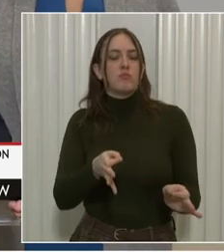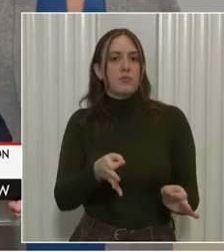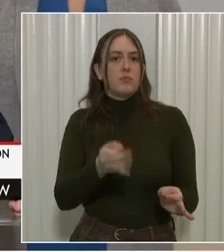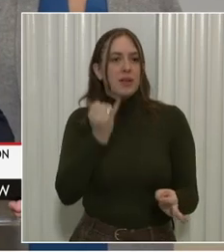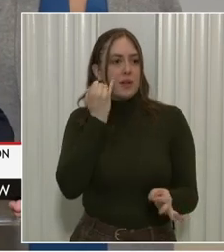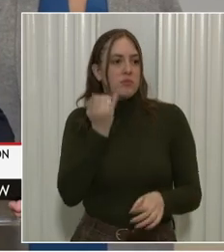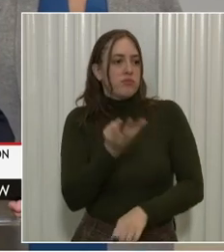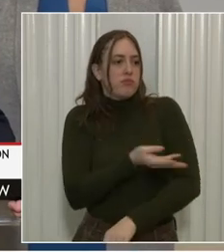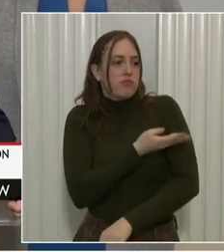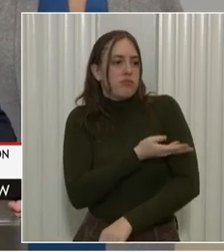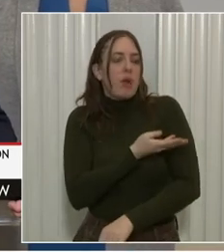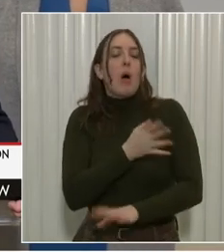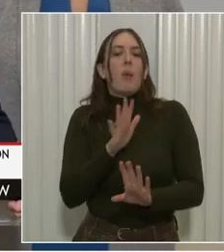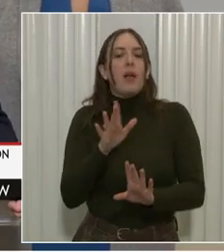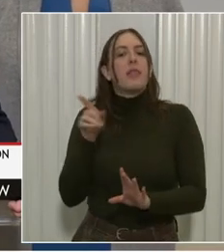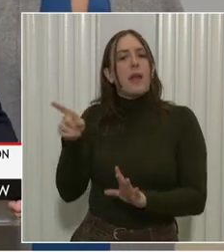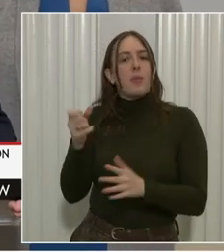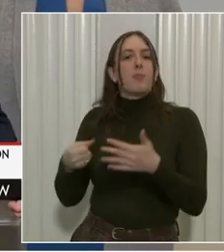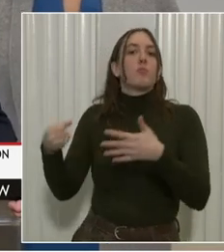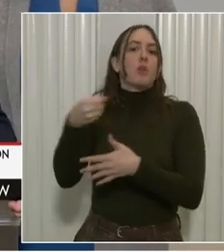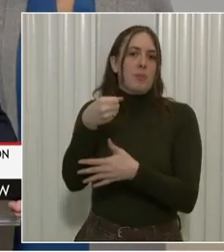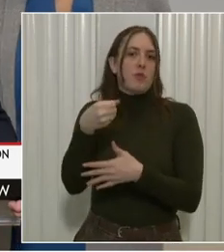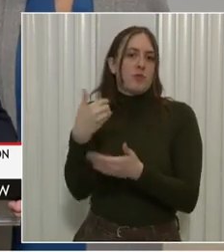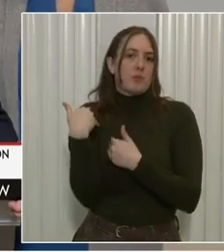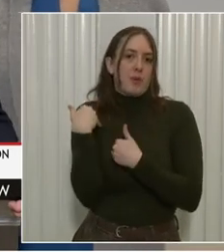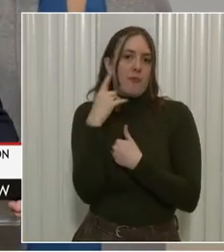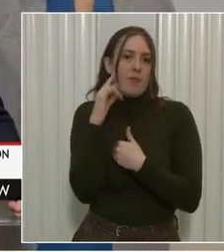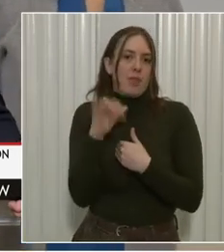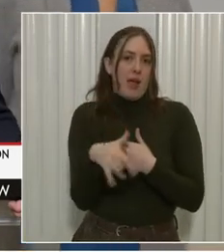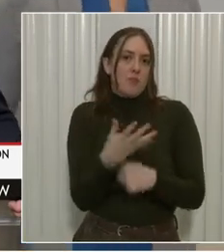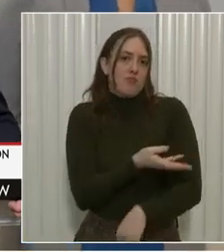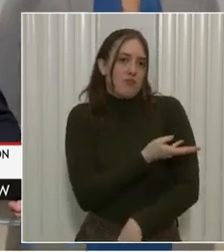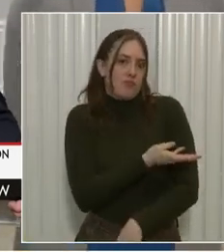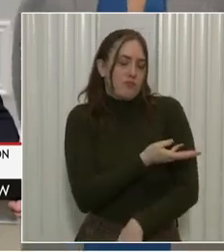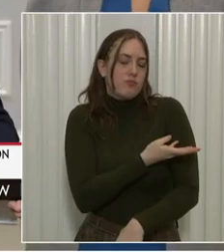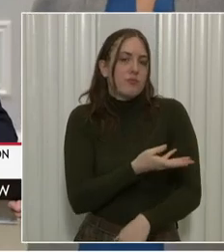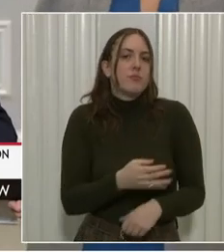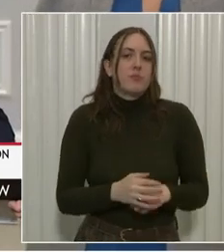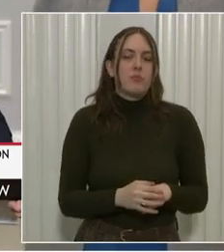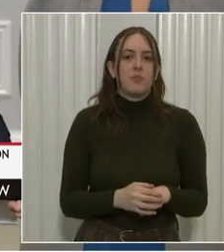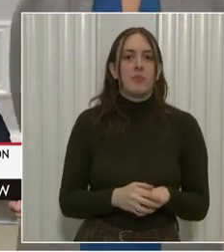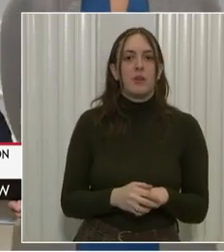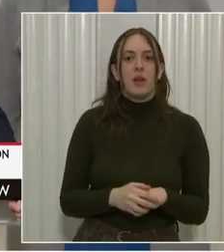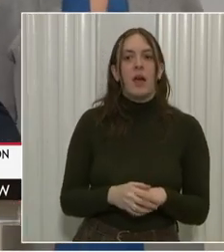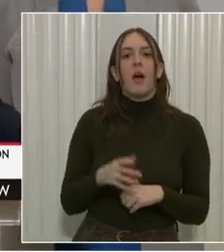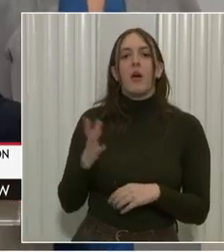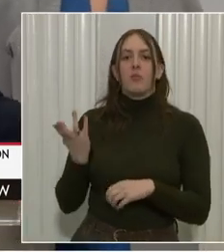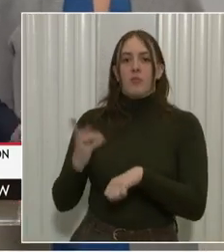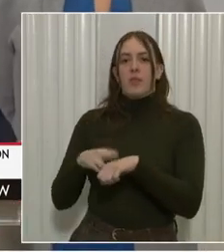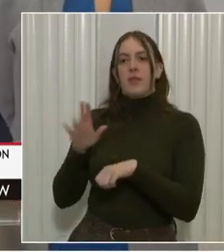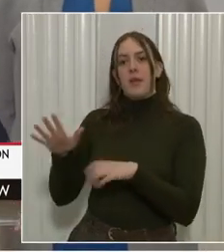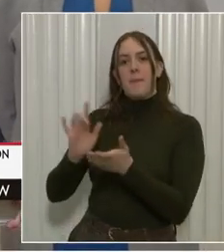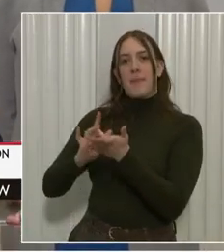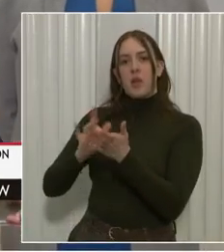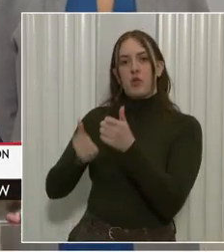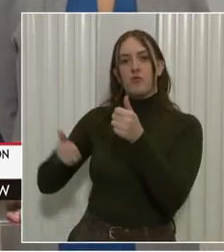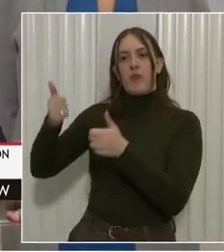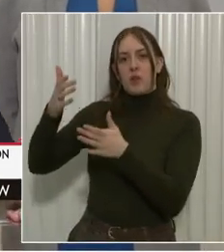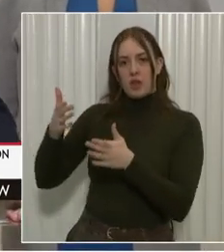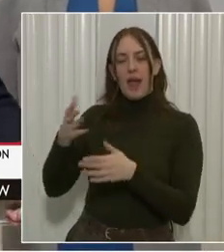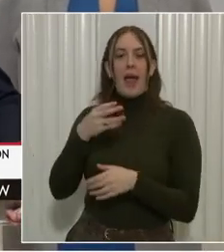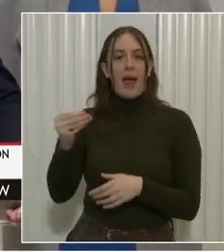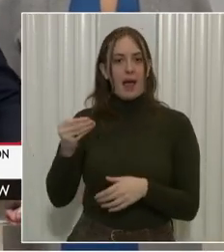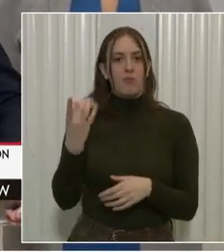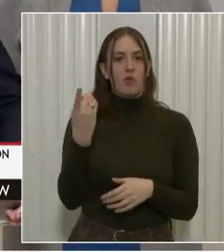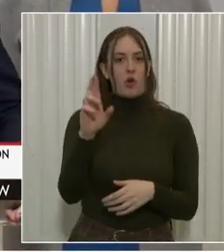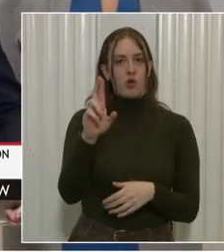be primarily responsible for that procedure. Under the oversight of the medical director's office, myself and Dr. Holman, we